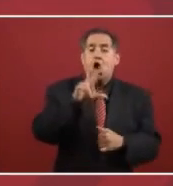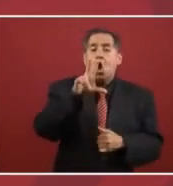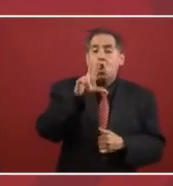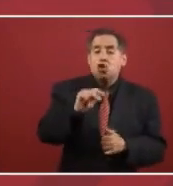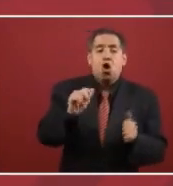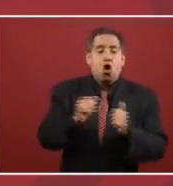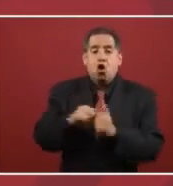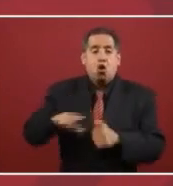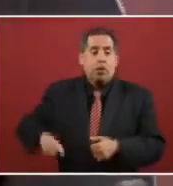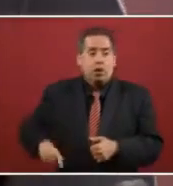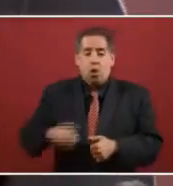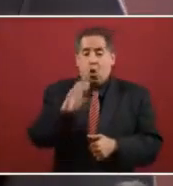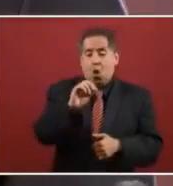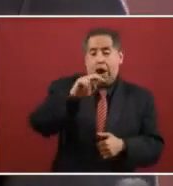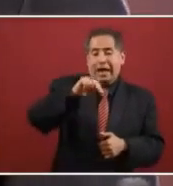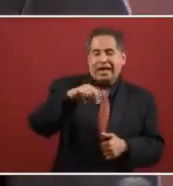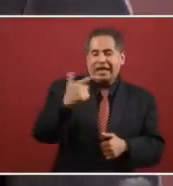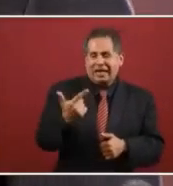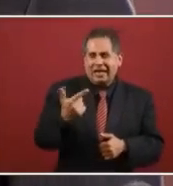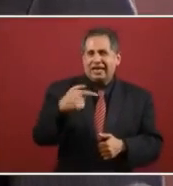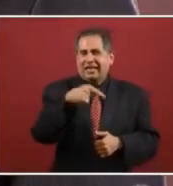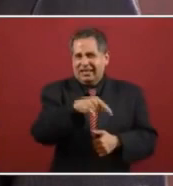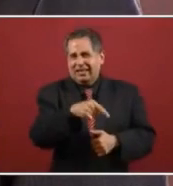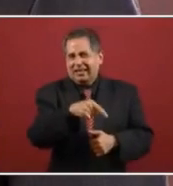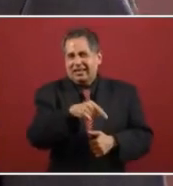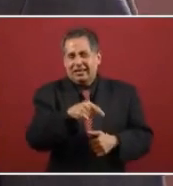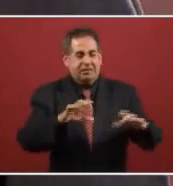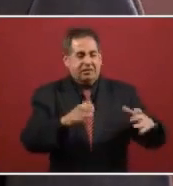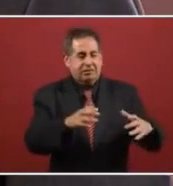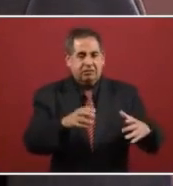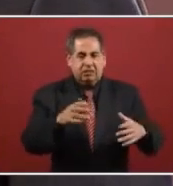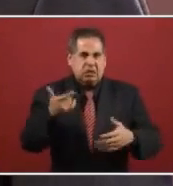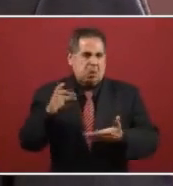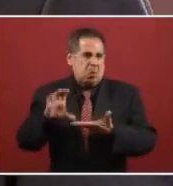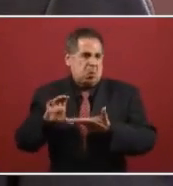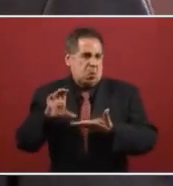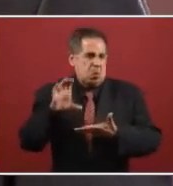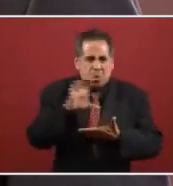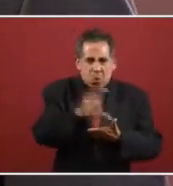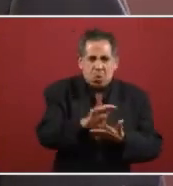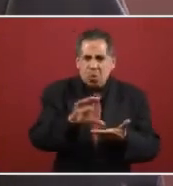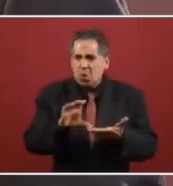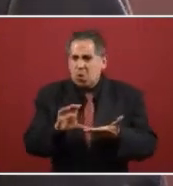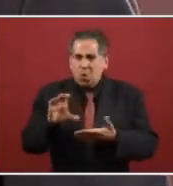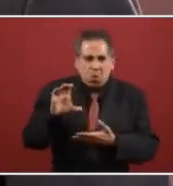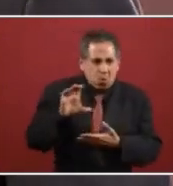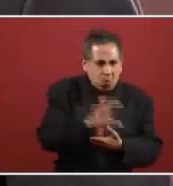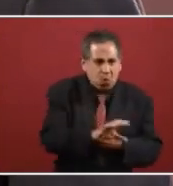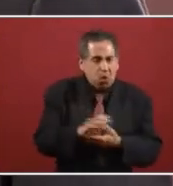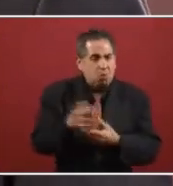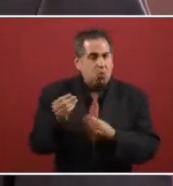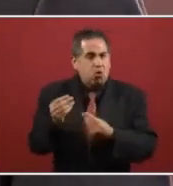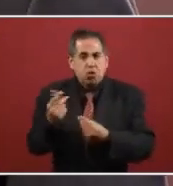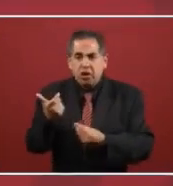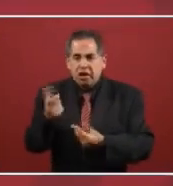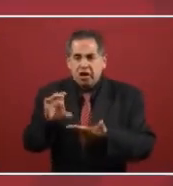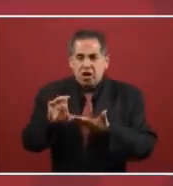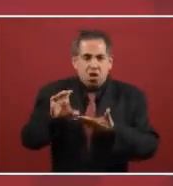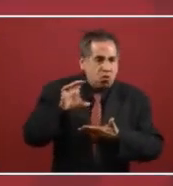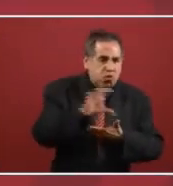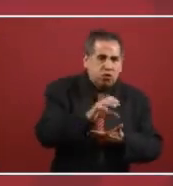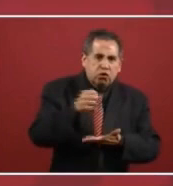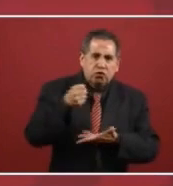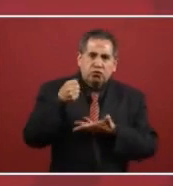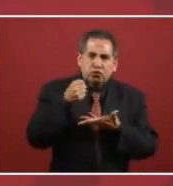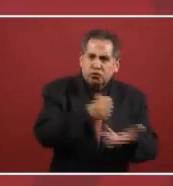like even the non-governmental social administrations that were getting resources, funds